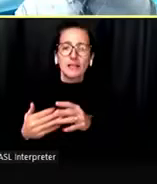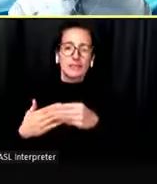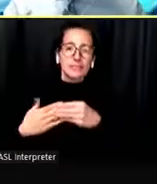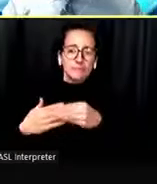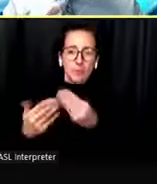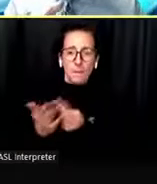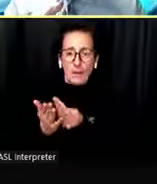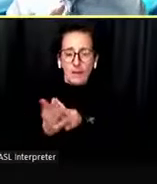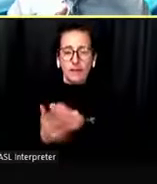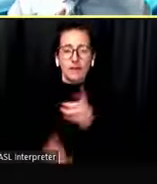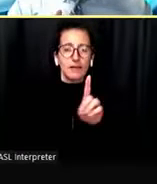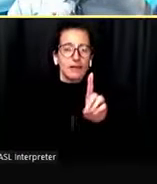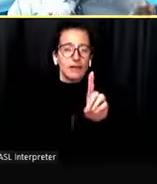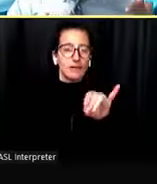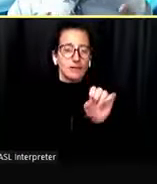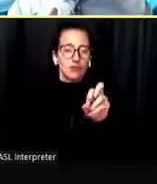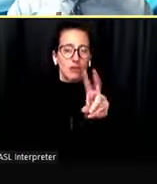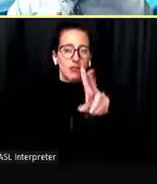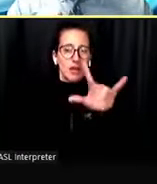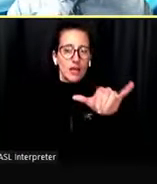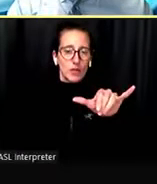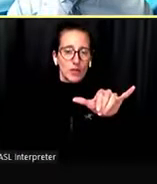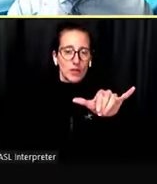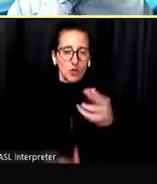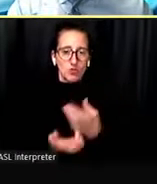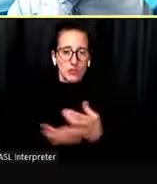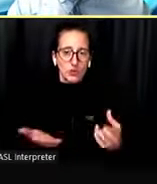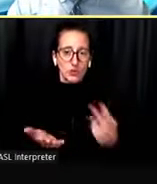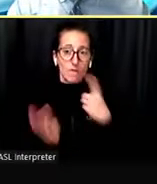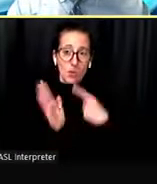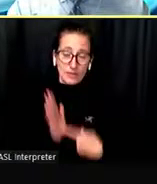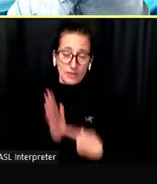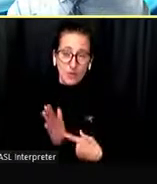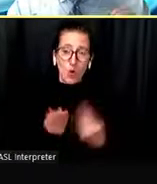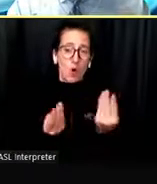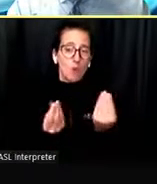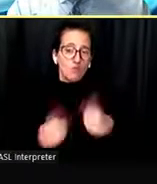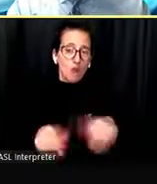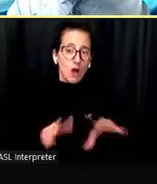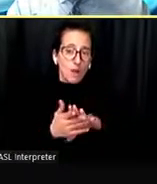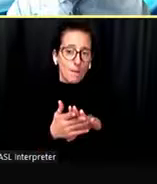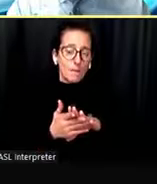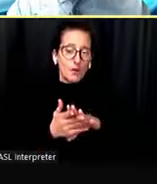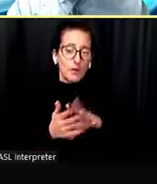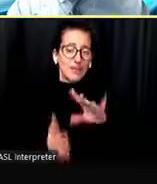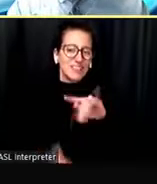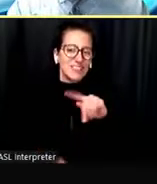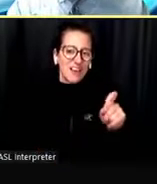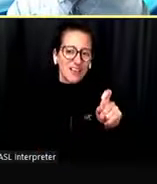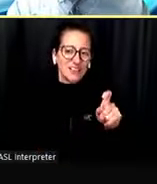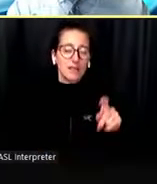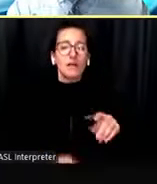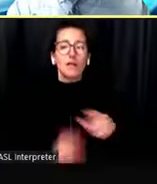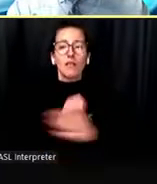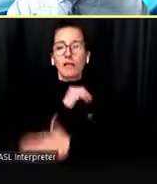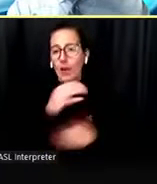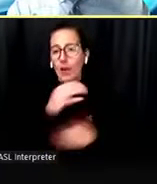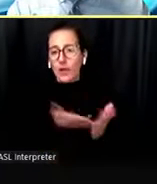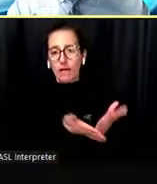So the discretionary resources could be our property tax that the county collects, certain fees that the county collects,